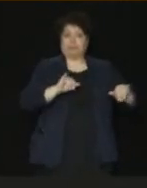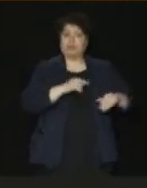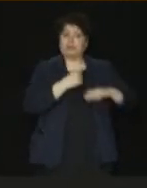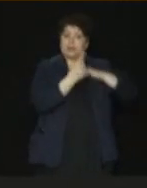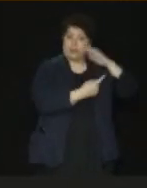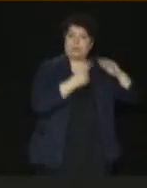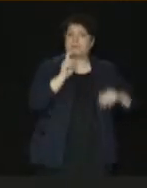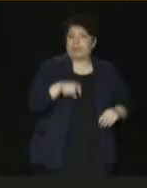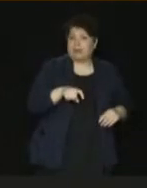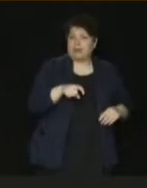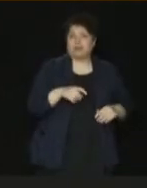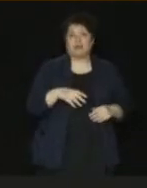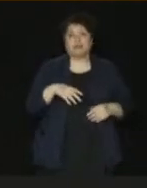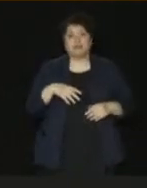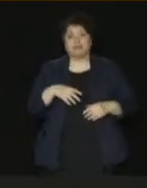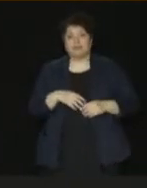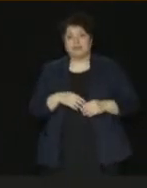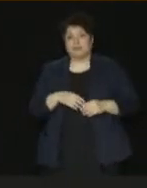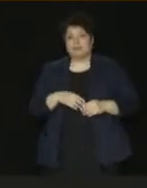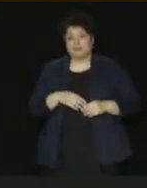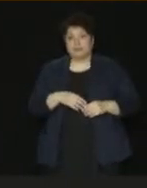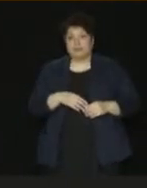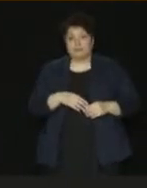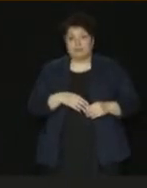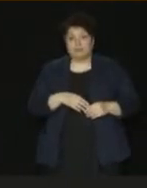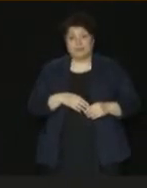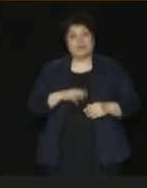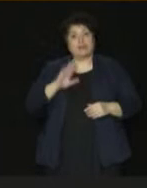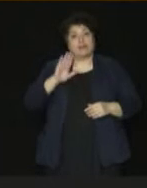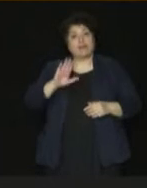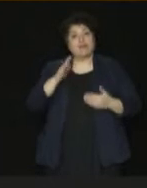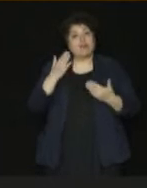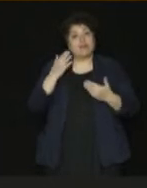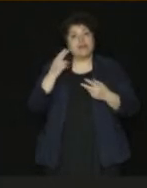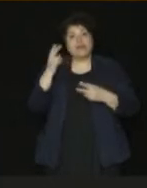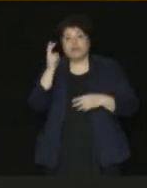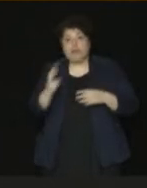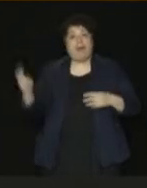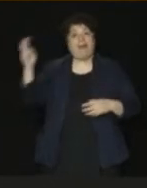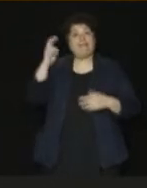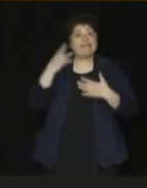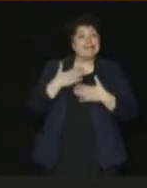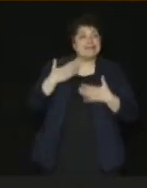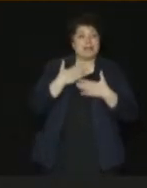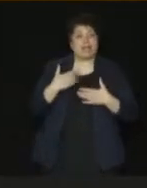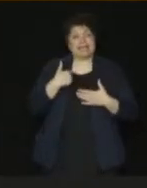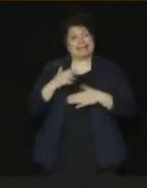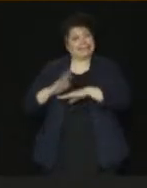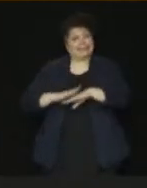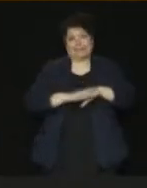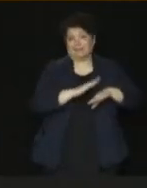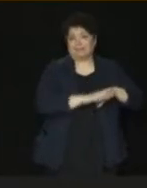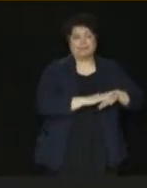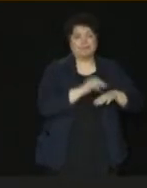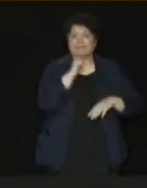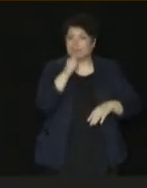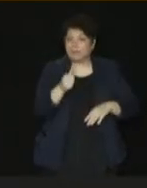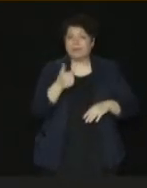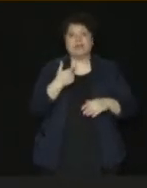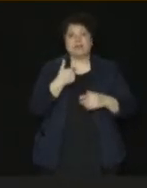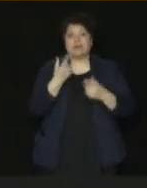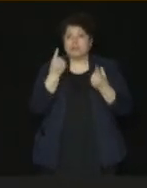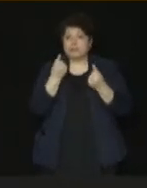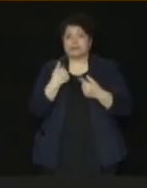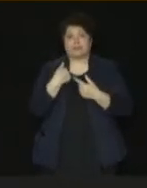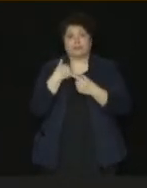non-essential travel bans. We are going to continue to ensure that we protect Canadians. We can generate all sorts of